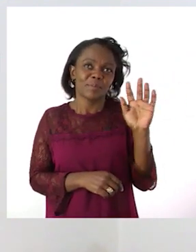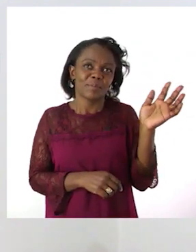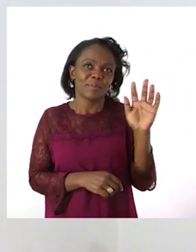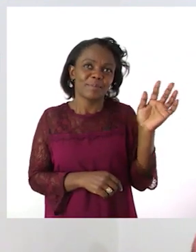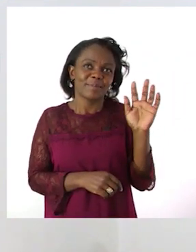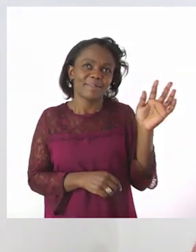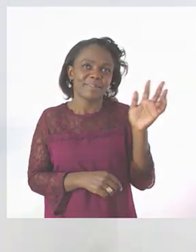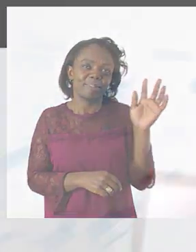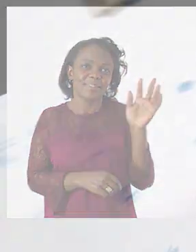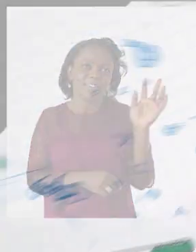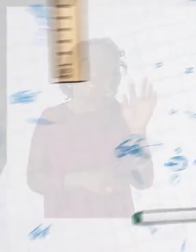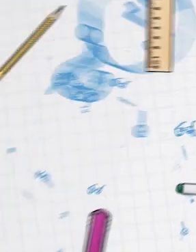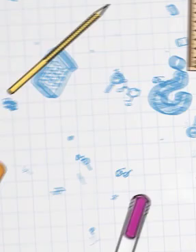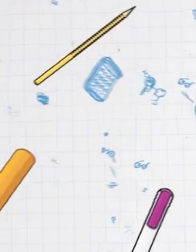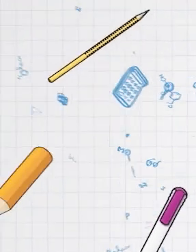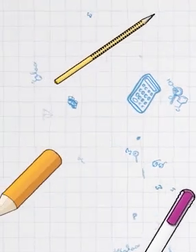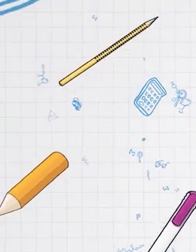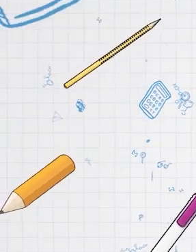goodbye.